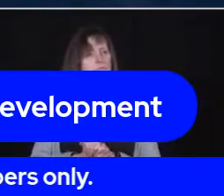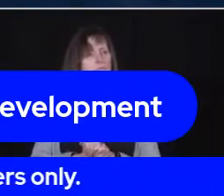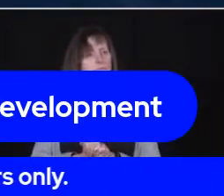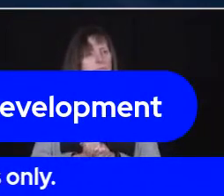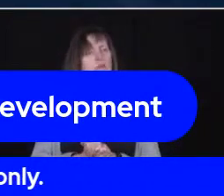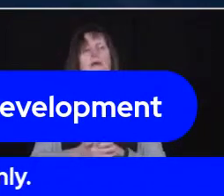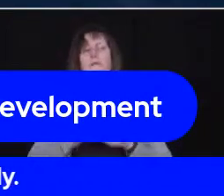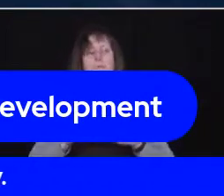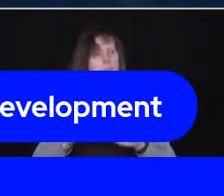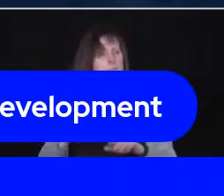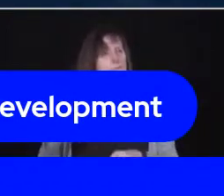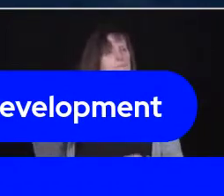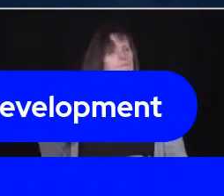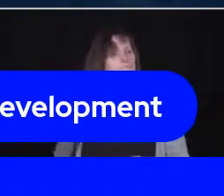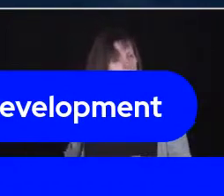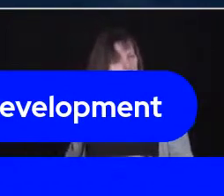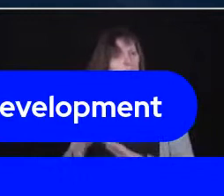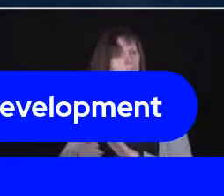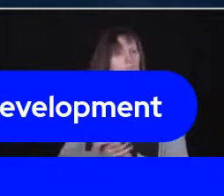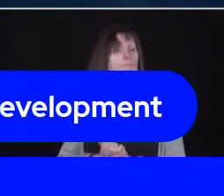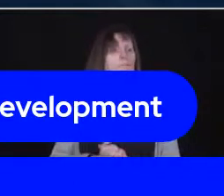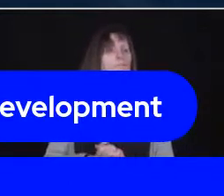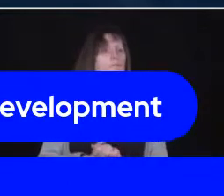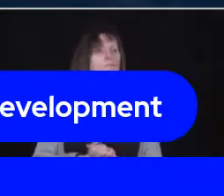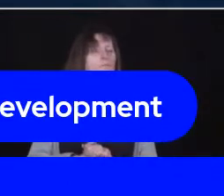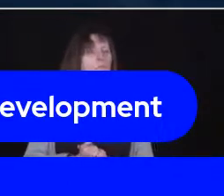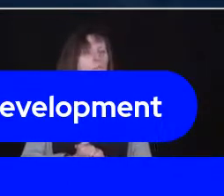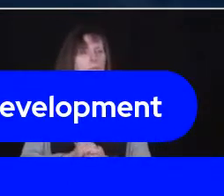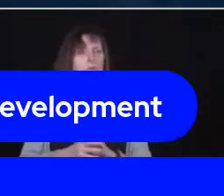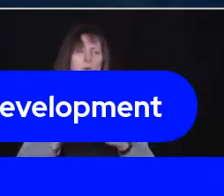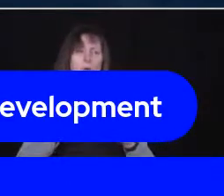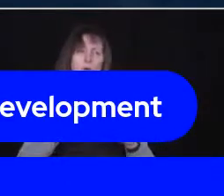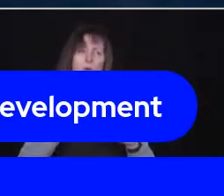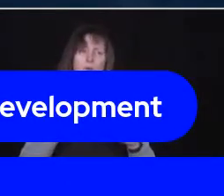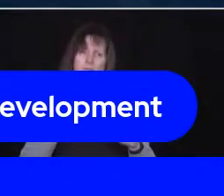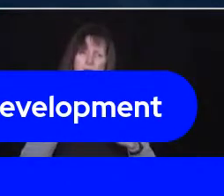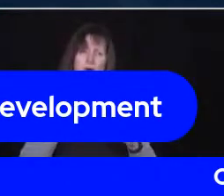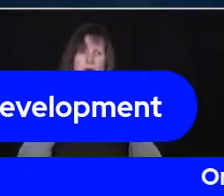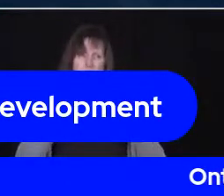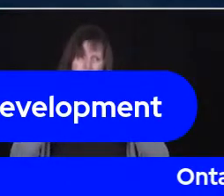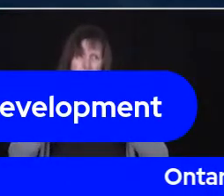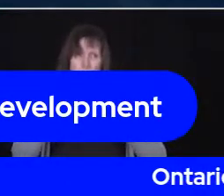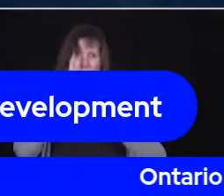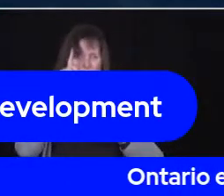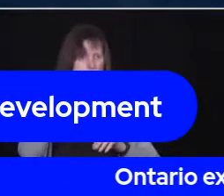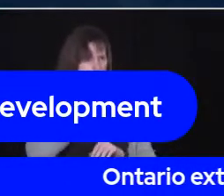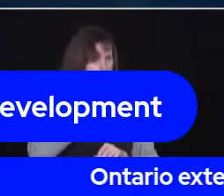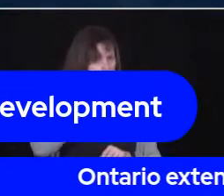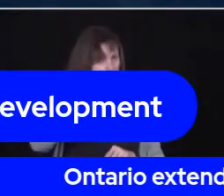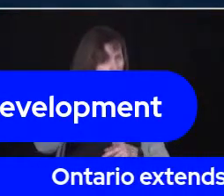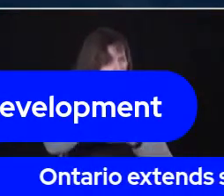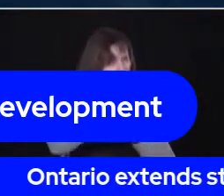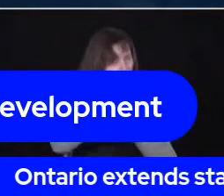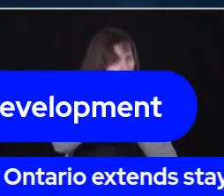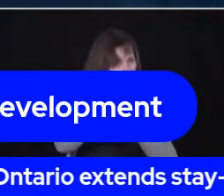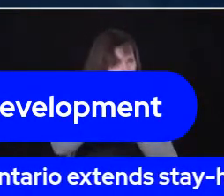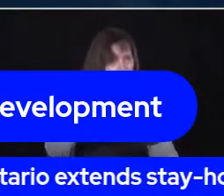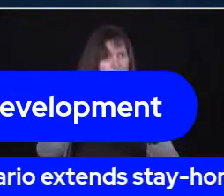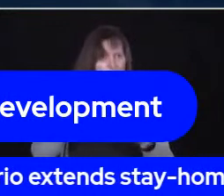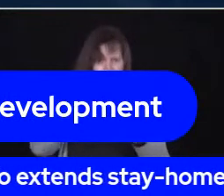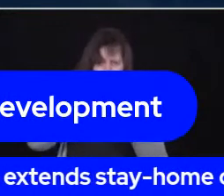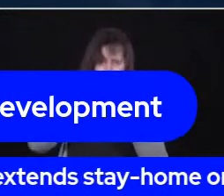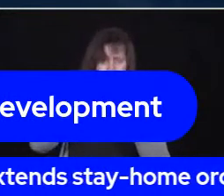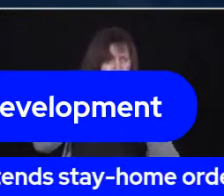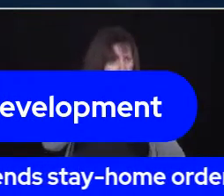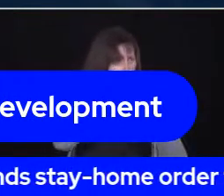protect workers. That's why we've done nearly 47,000 workplace inspections to date, more than 20,000 since January